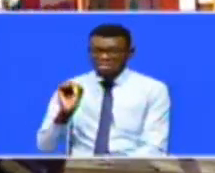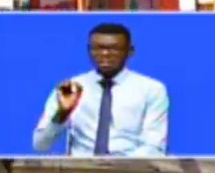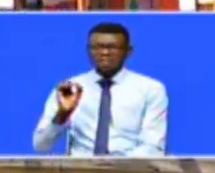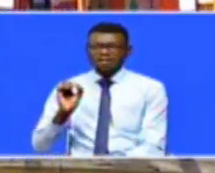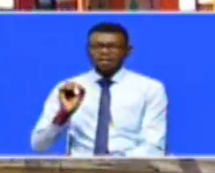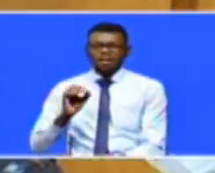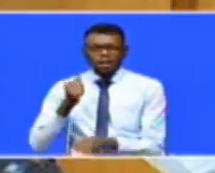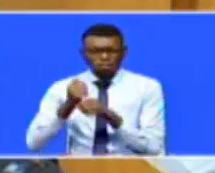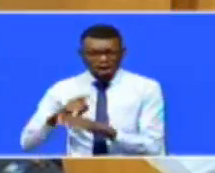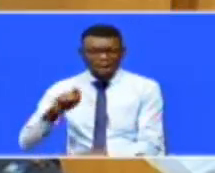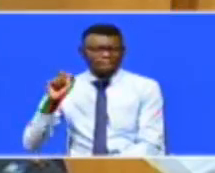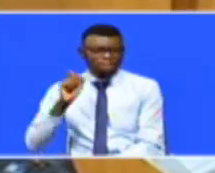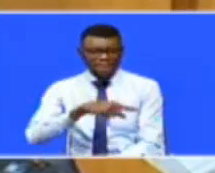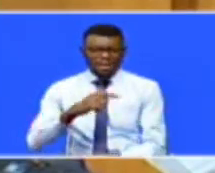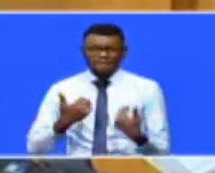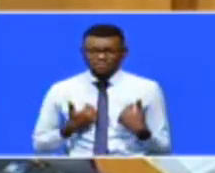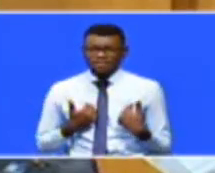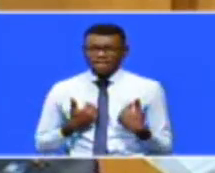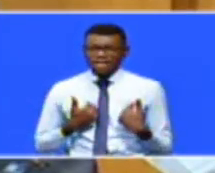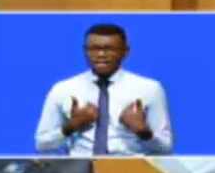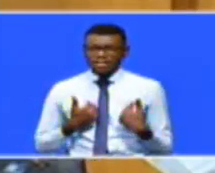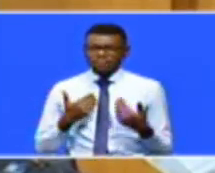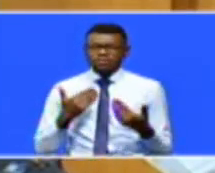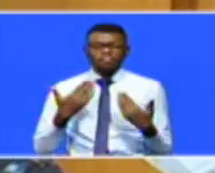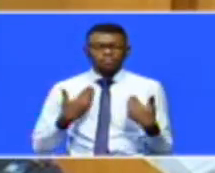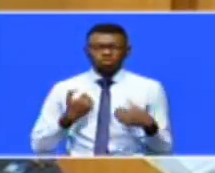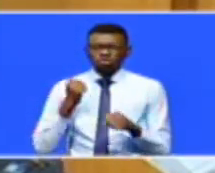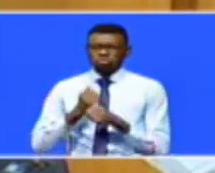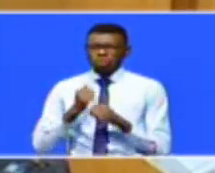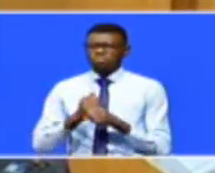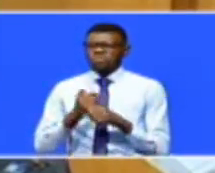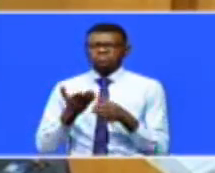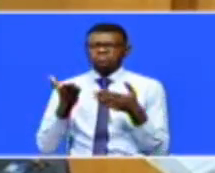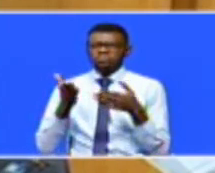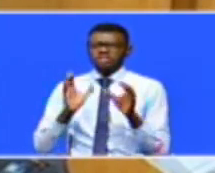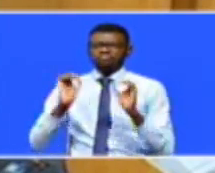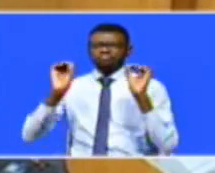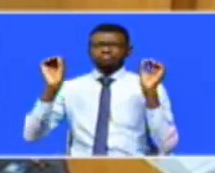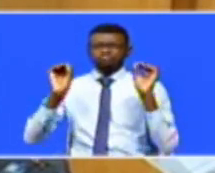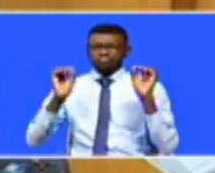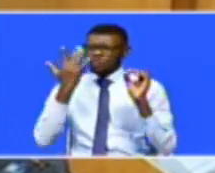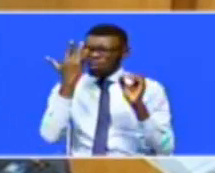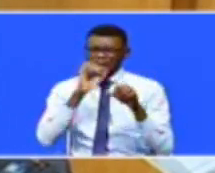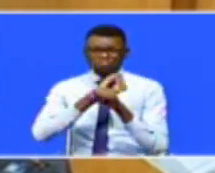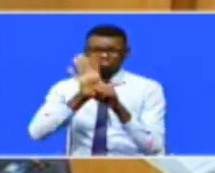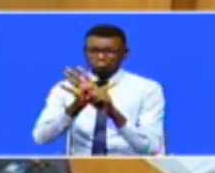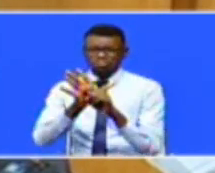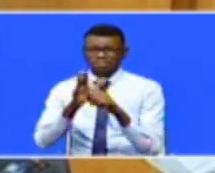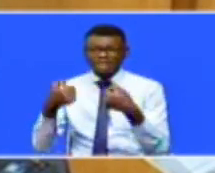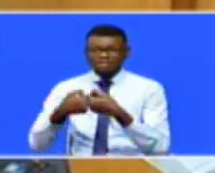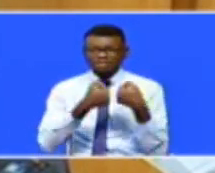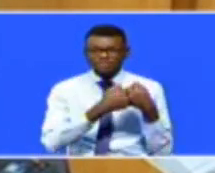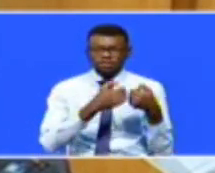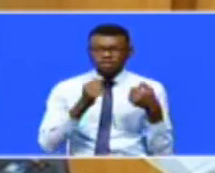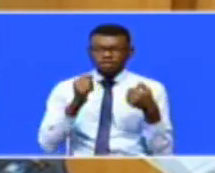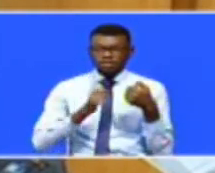paid employees. The proportion of those absent from work due to COVID-19 related issues was